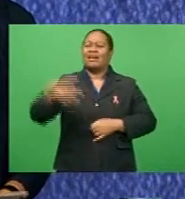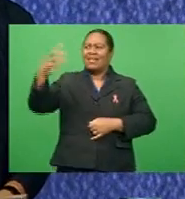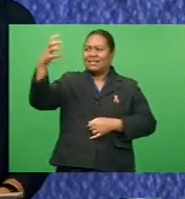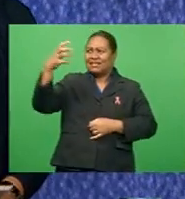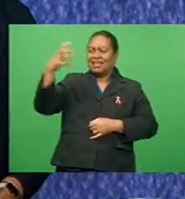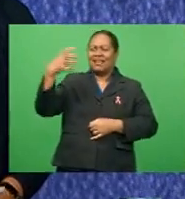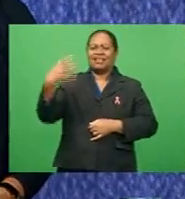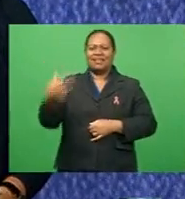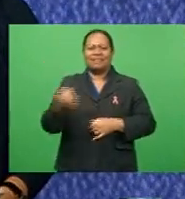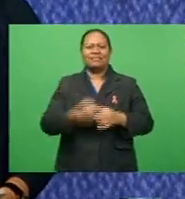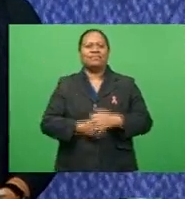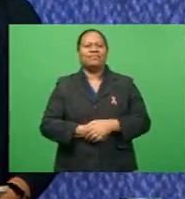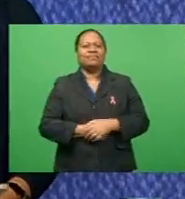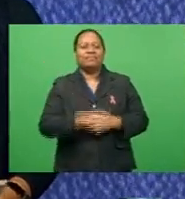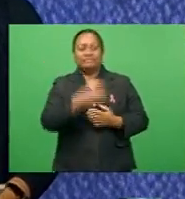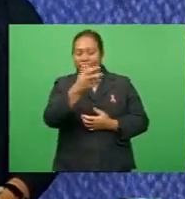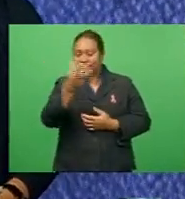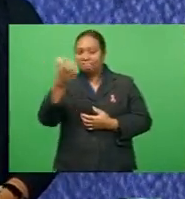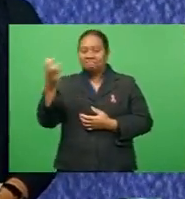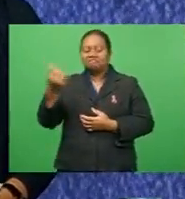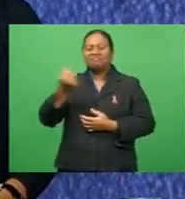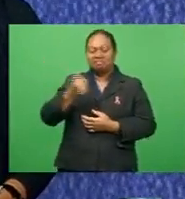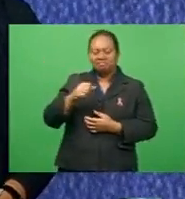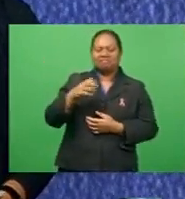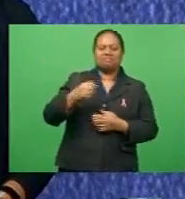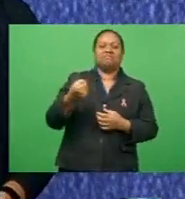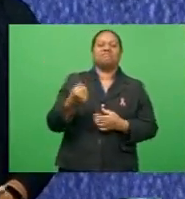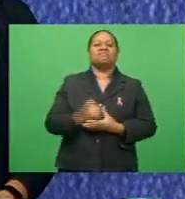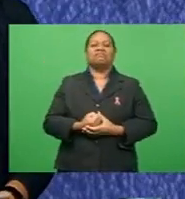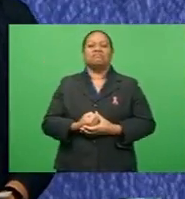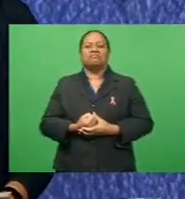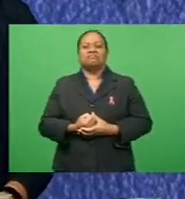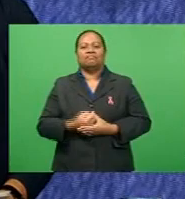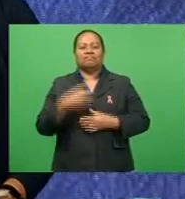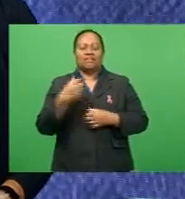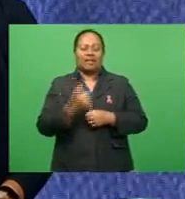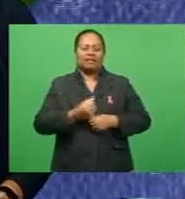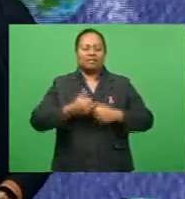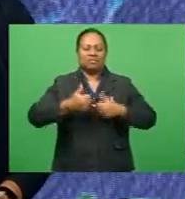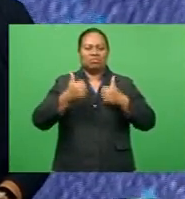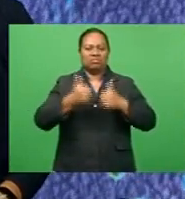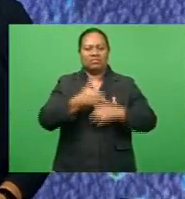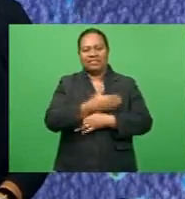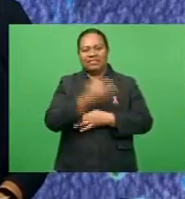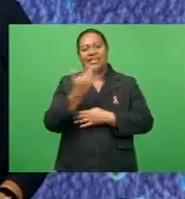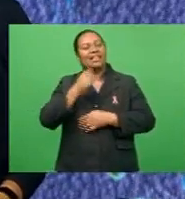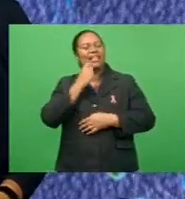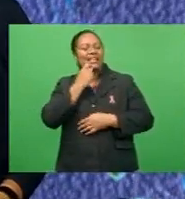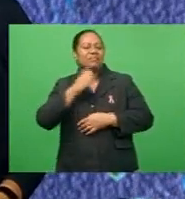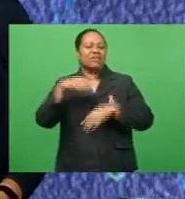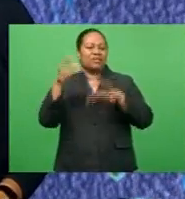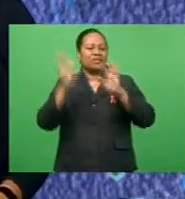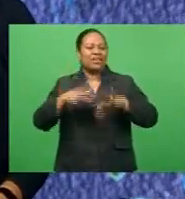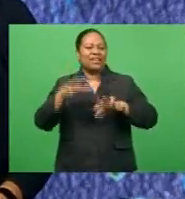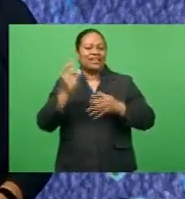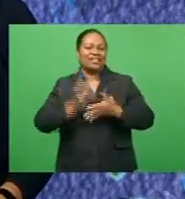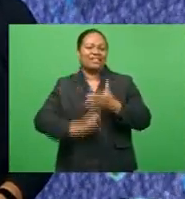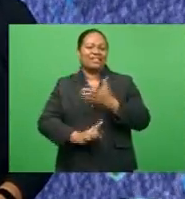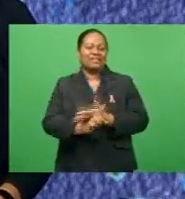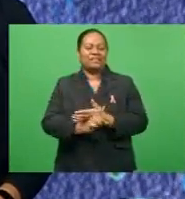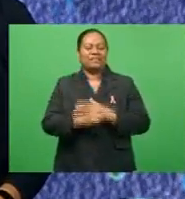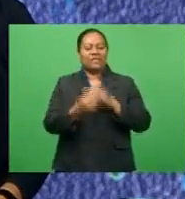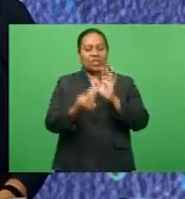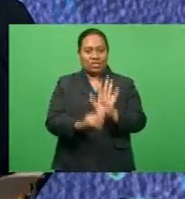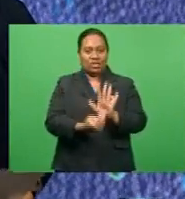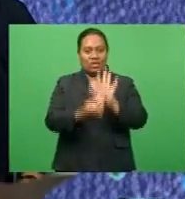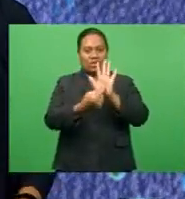bit hidden by clouds, but still we managed to have a half day and then rain swung by. And up